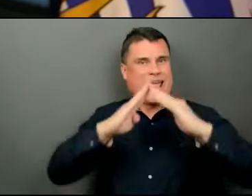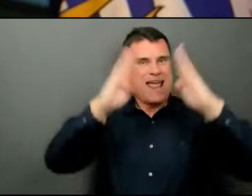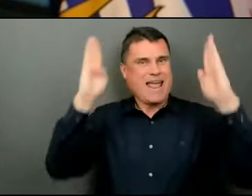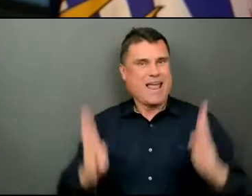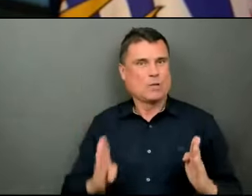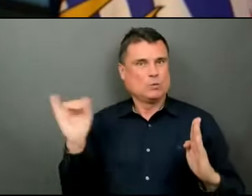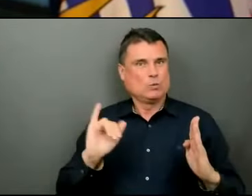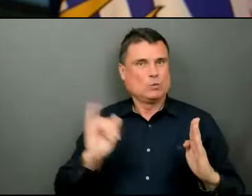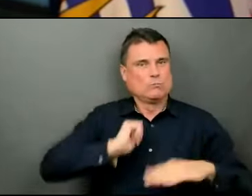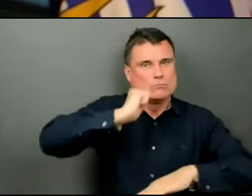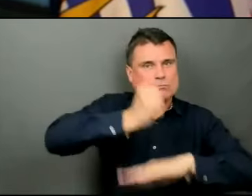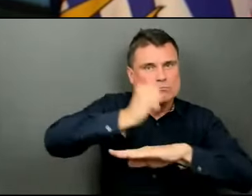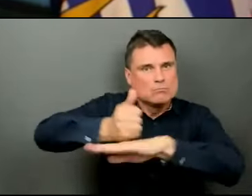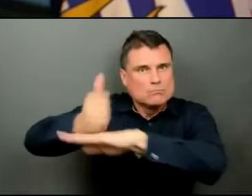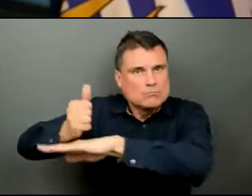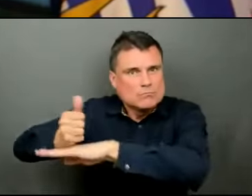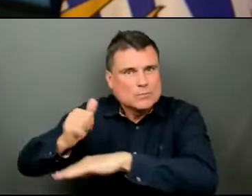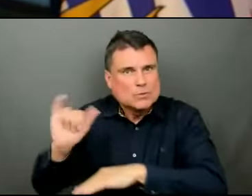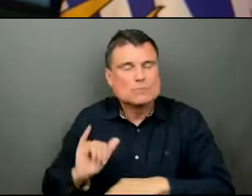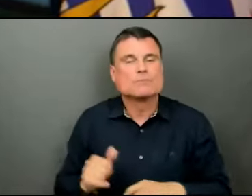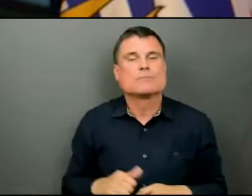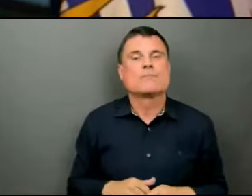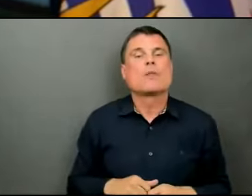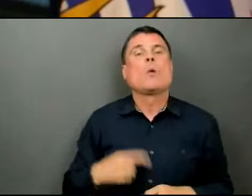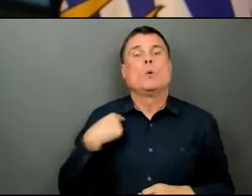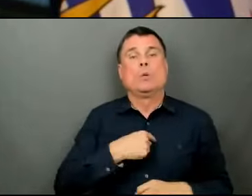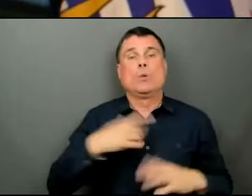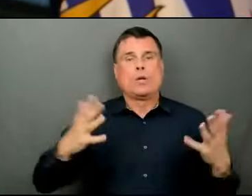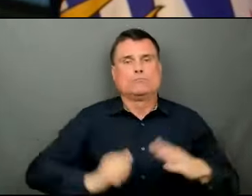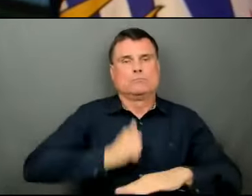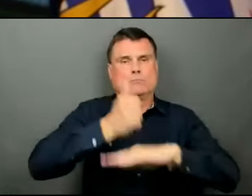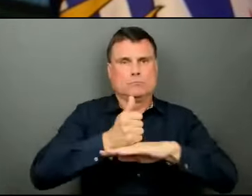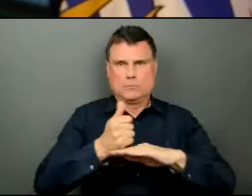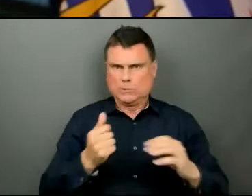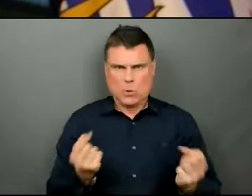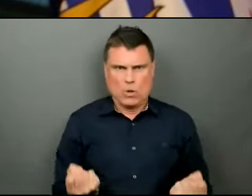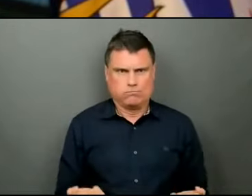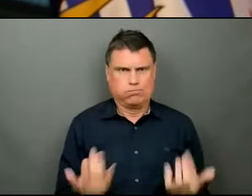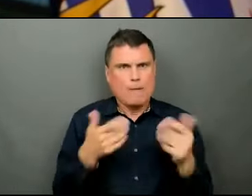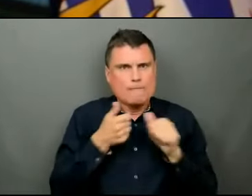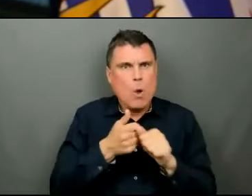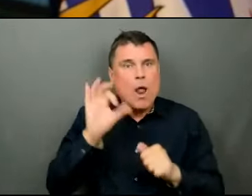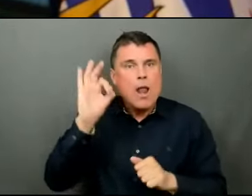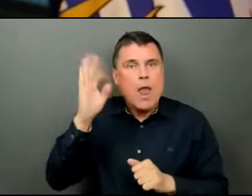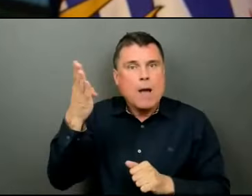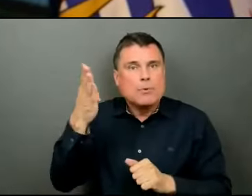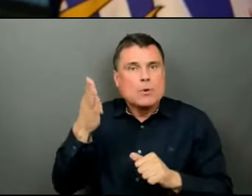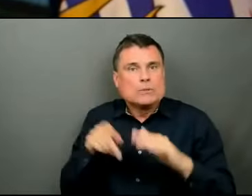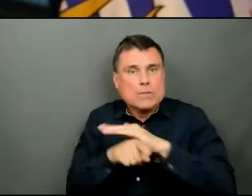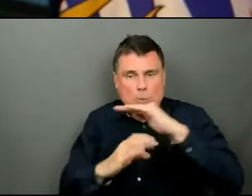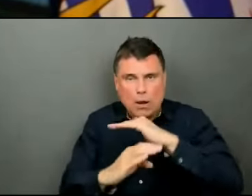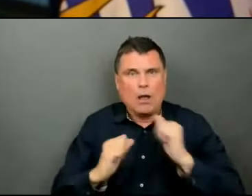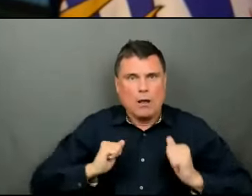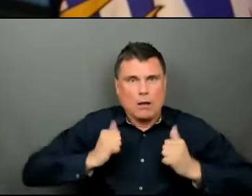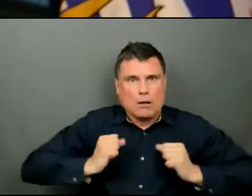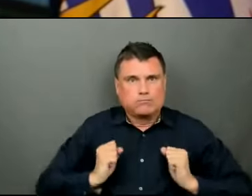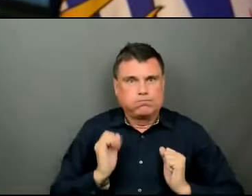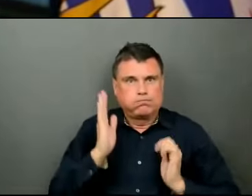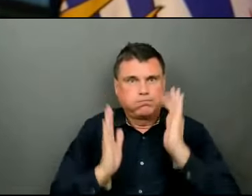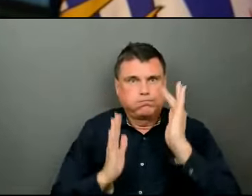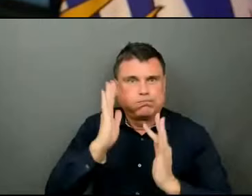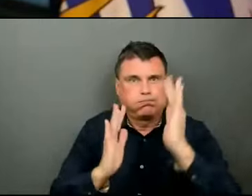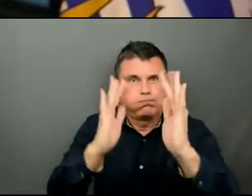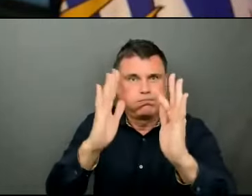to add density both above and adjacent to the stations that we will be building in the future. It's also a key